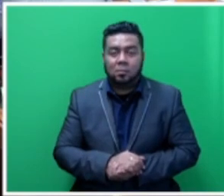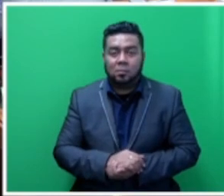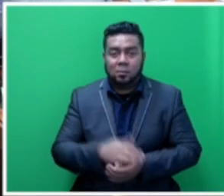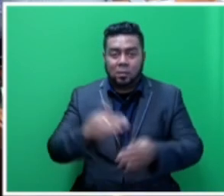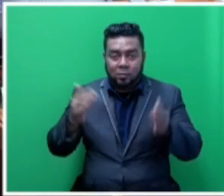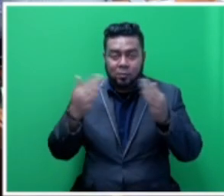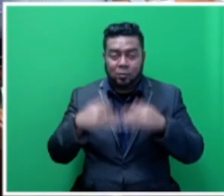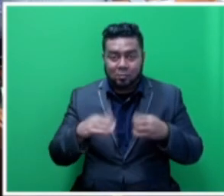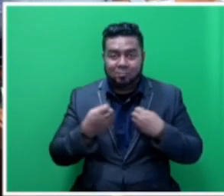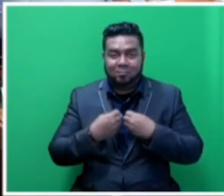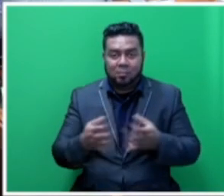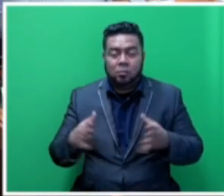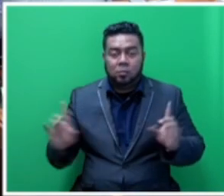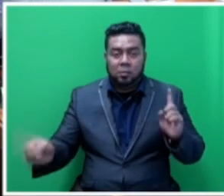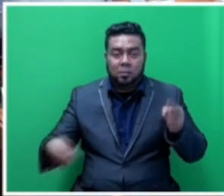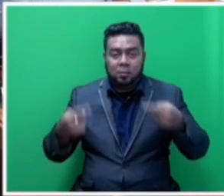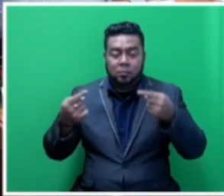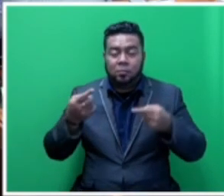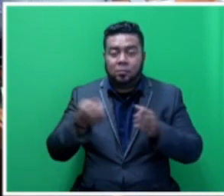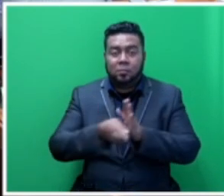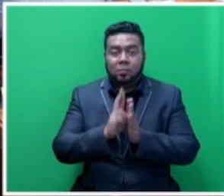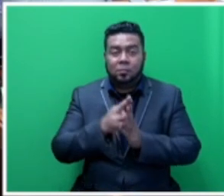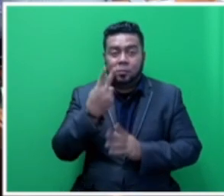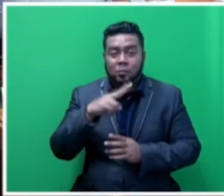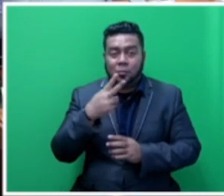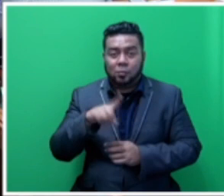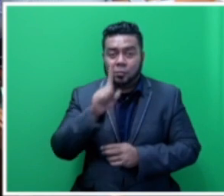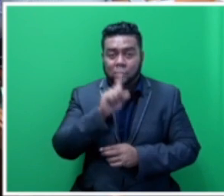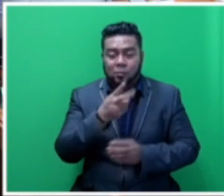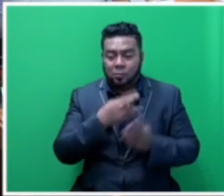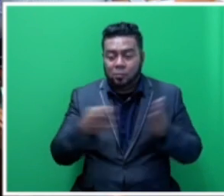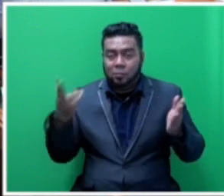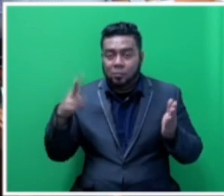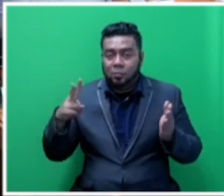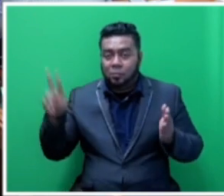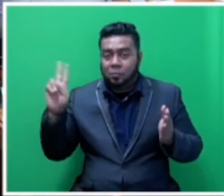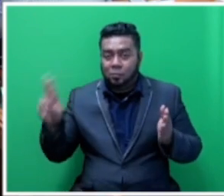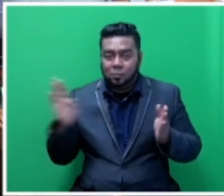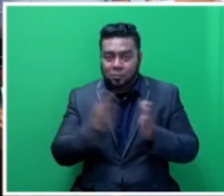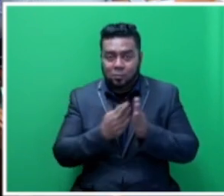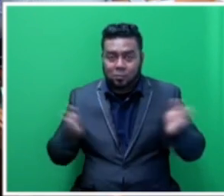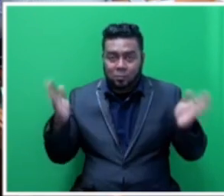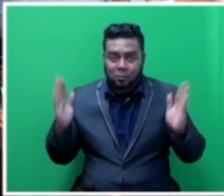Resumption of debate on the revised 2021 to 2022 budget.